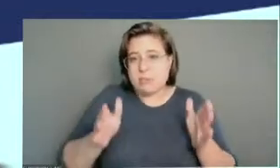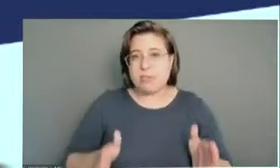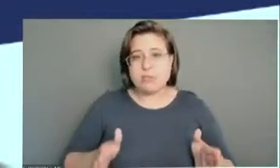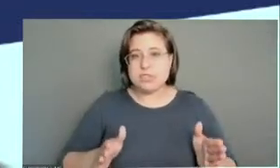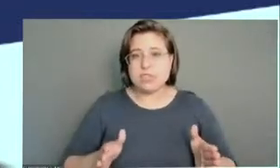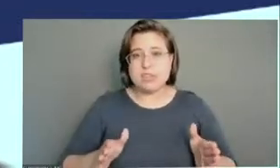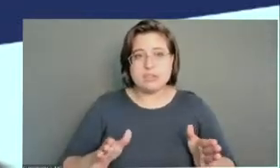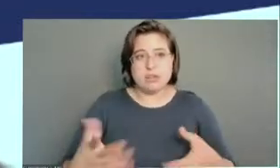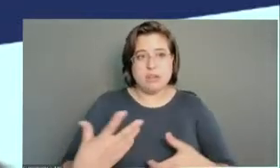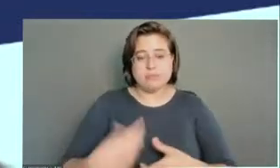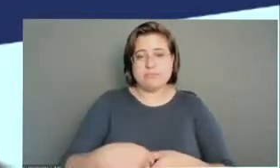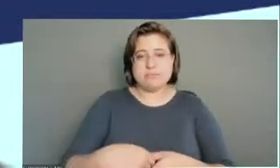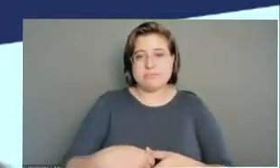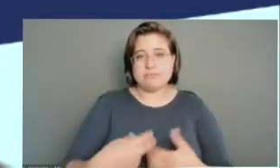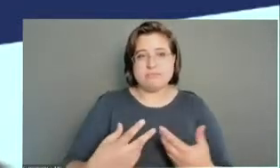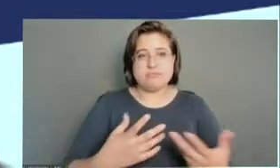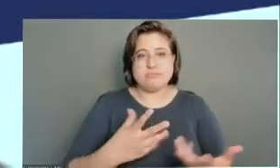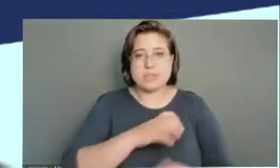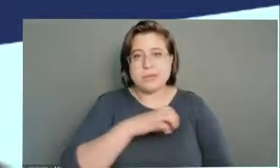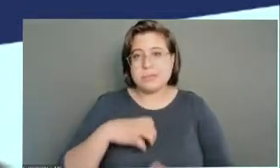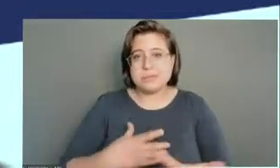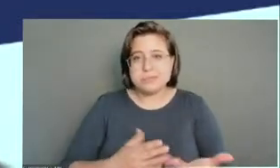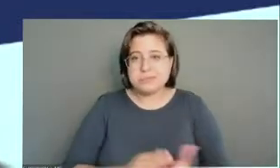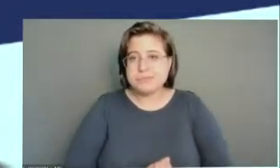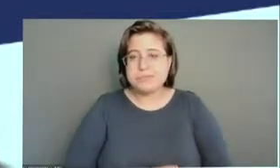the subcommittee, if you would like to raise anything.